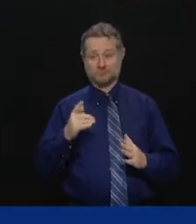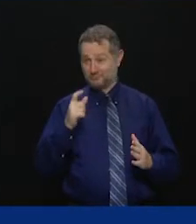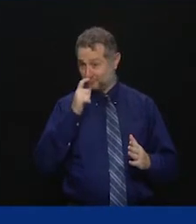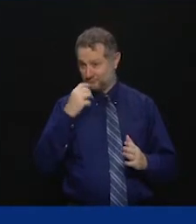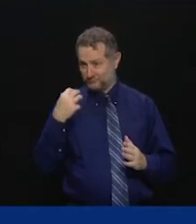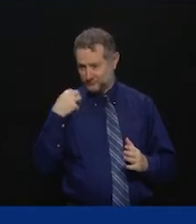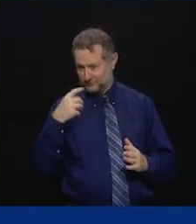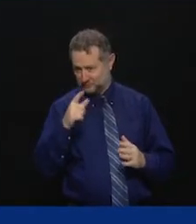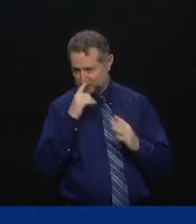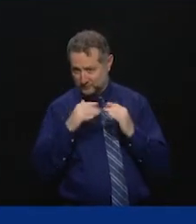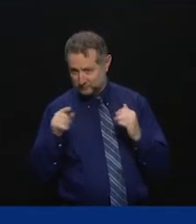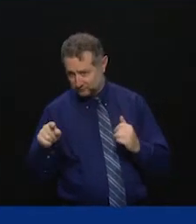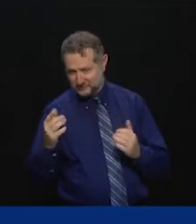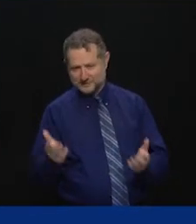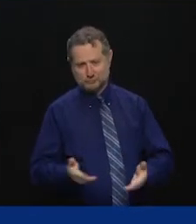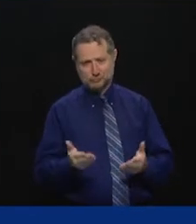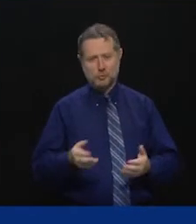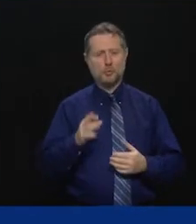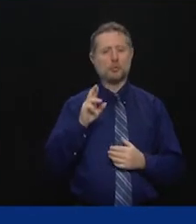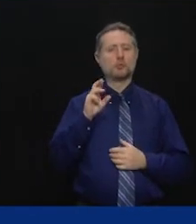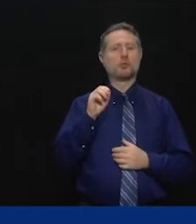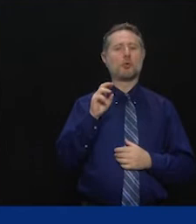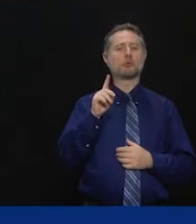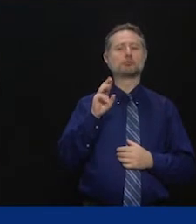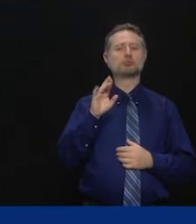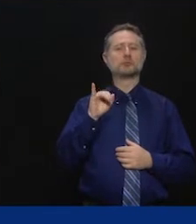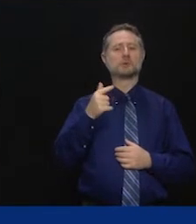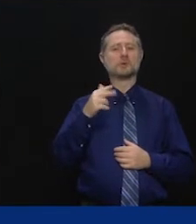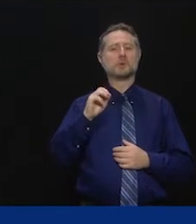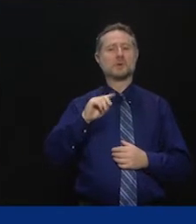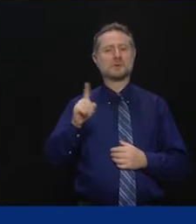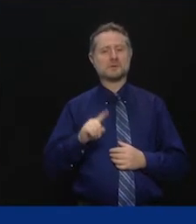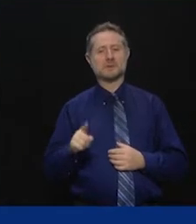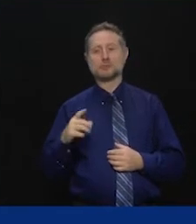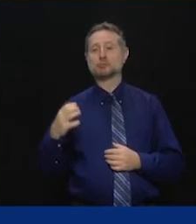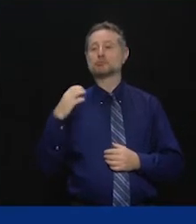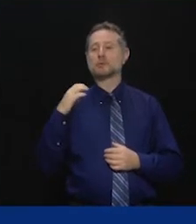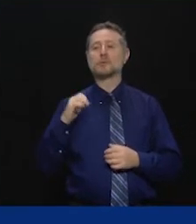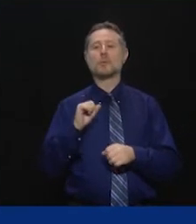Teresa Rodriguez, the Chair of the Workmen's Compensation Board. Thank you.